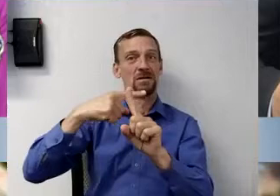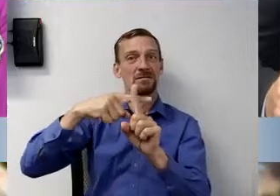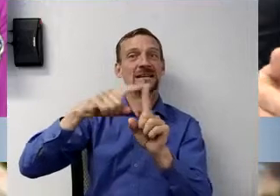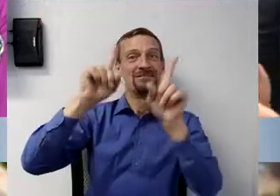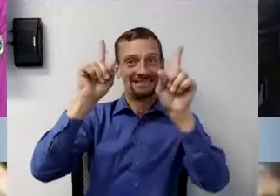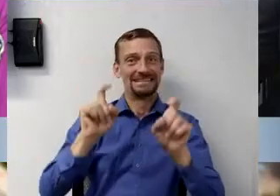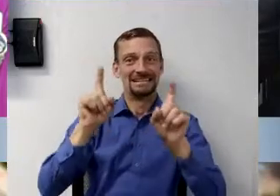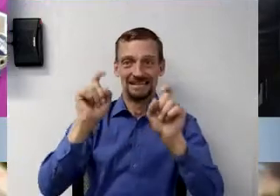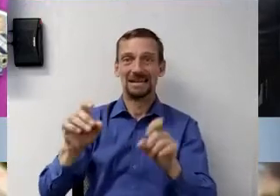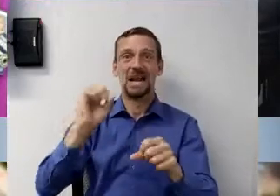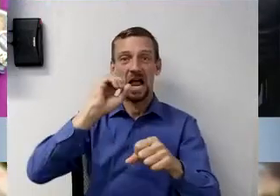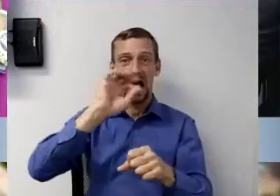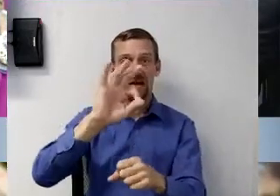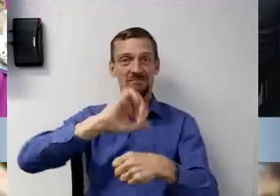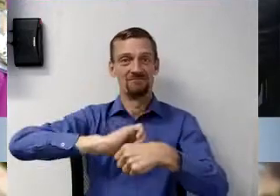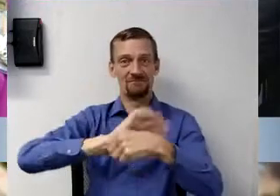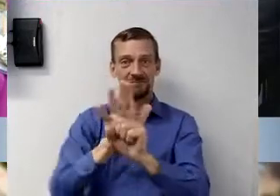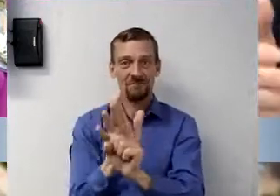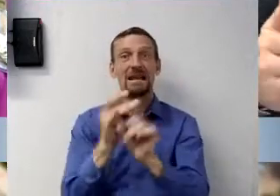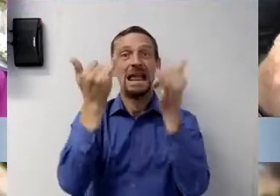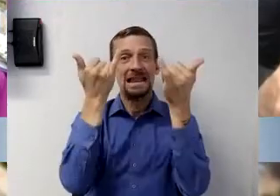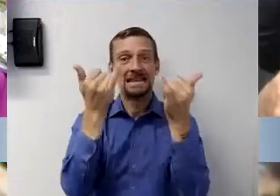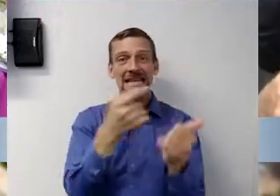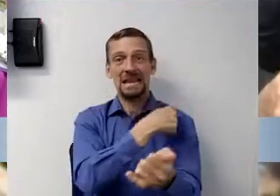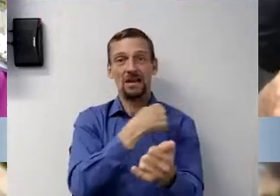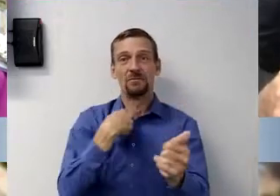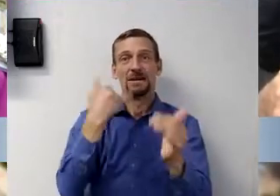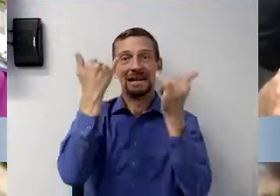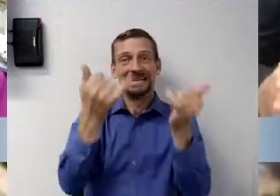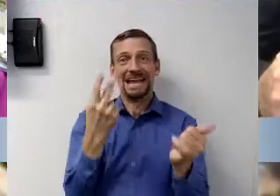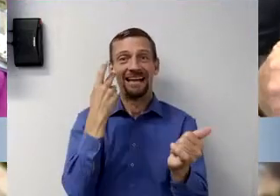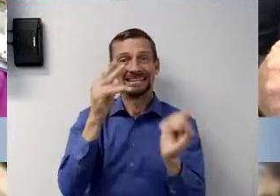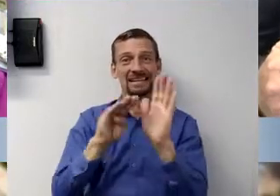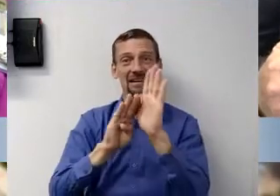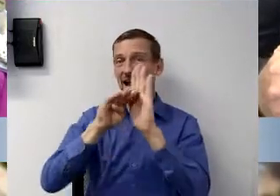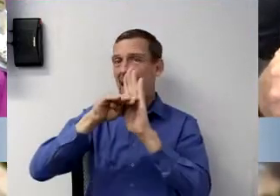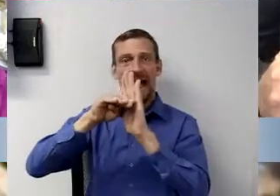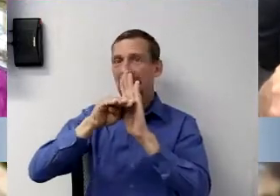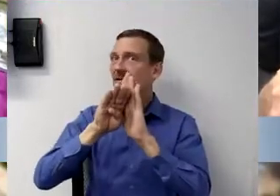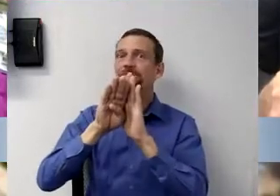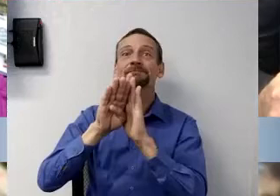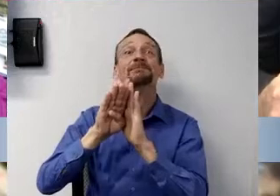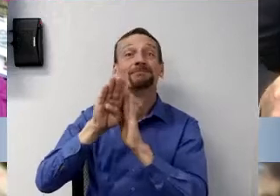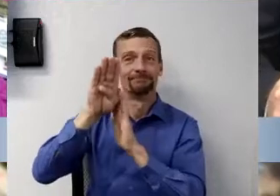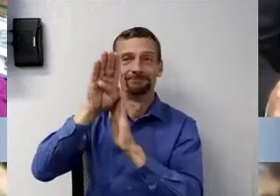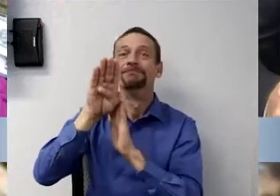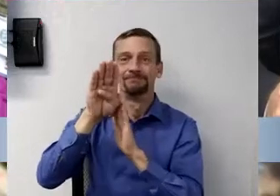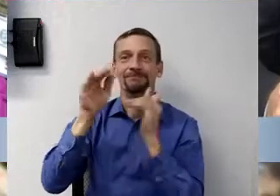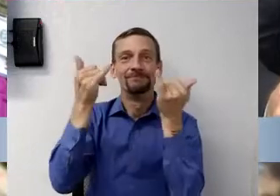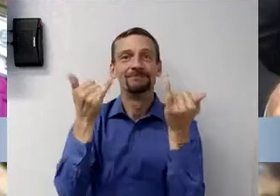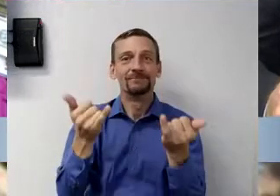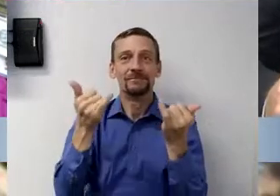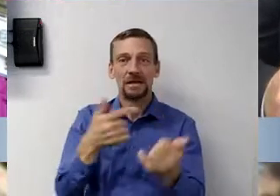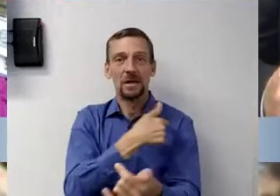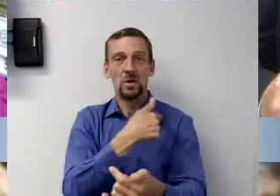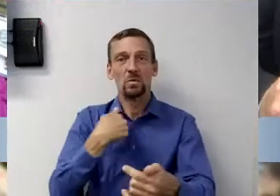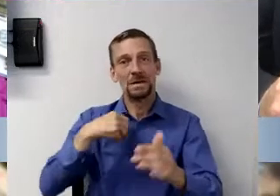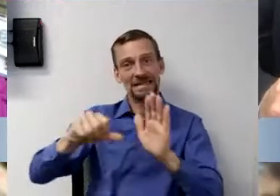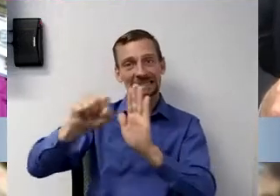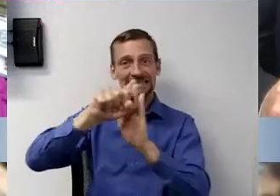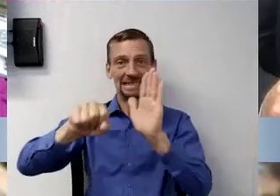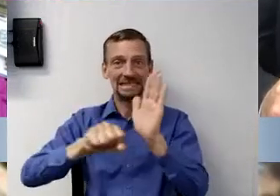a continuing upward trend in that positivity rate. We are currently running at the state level